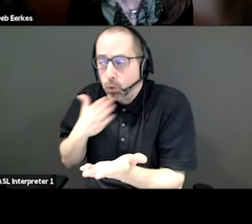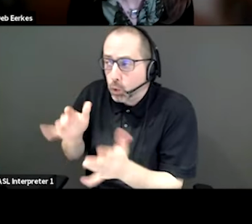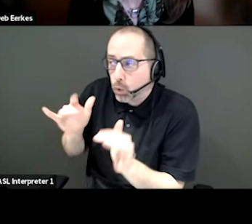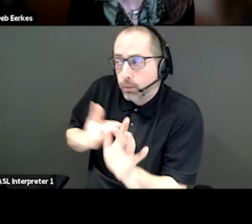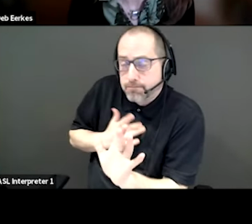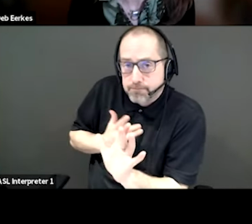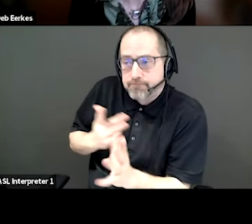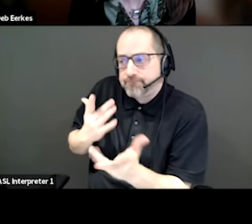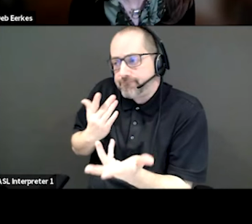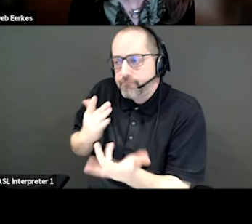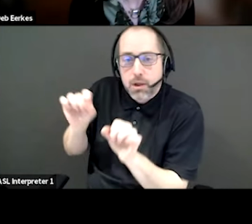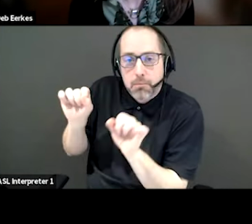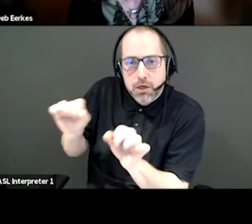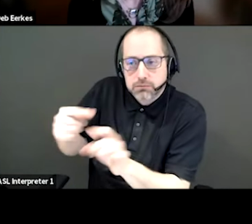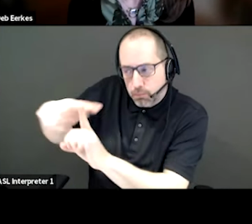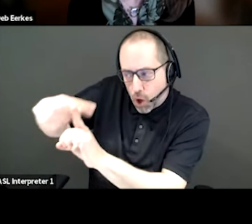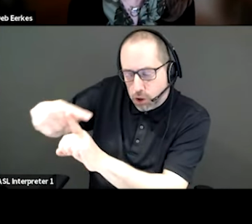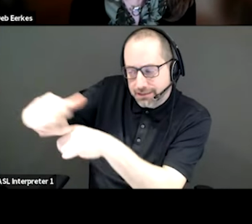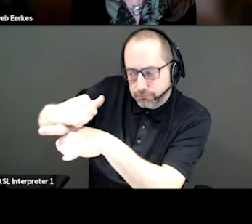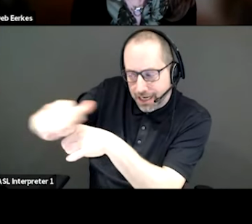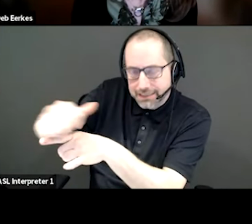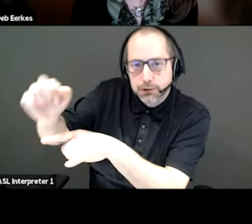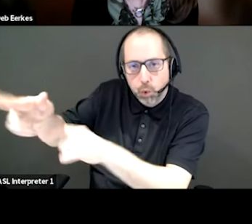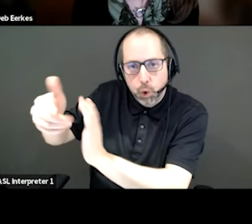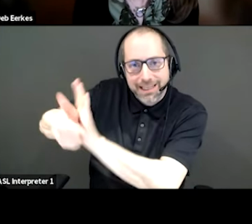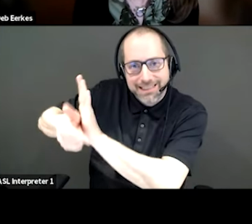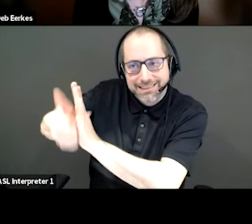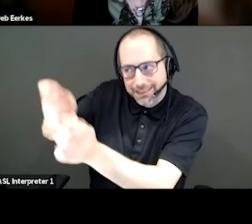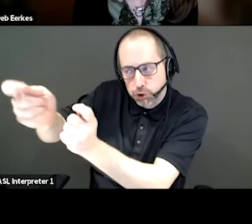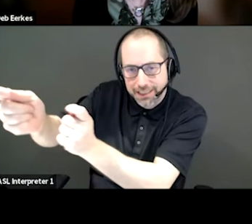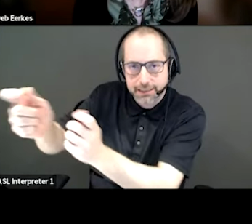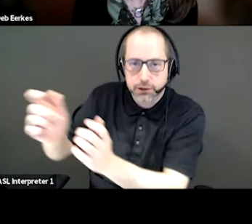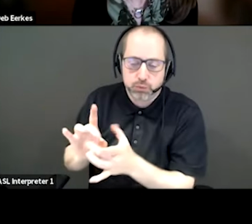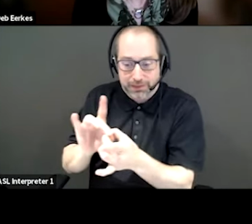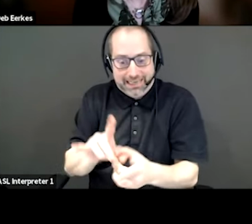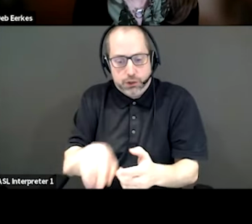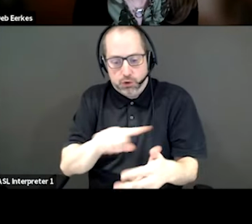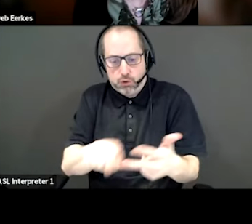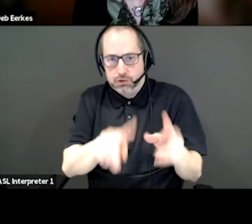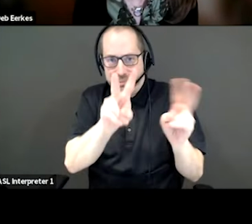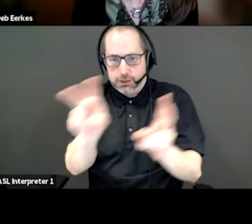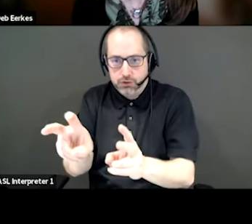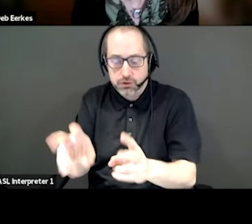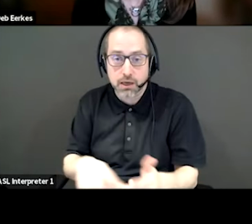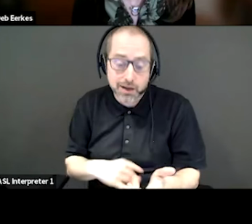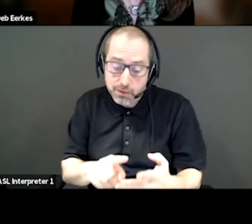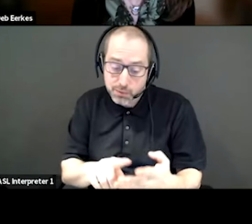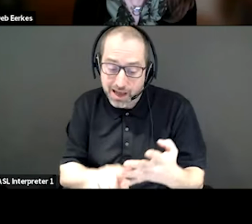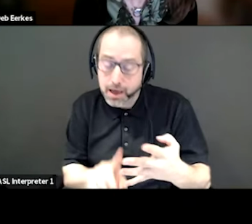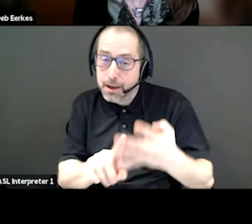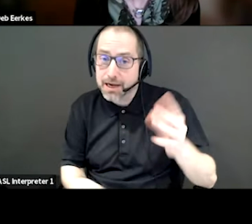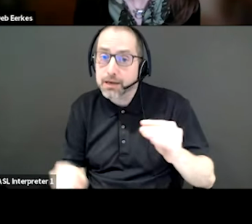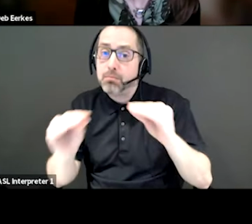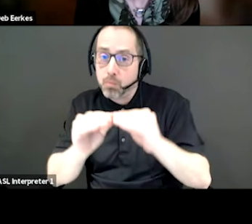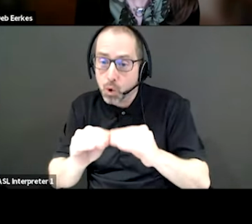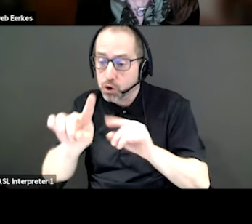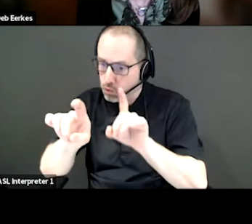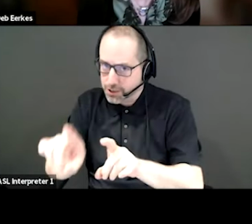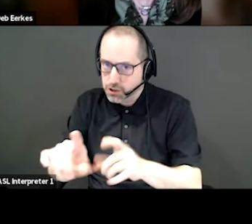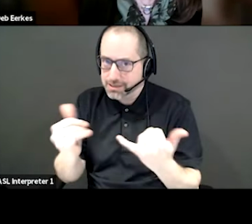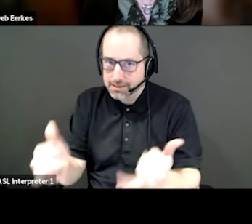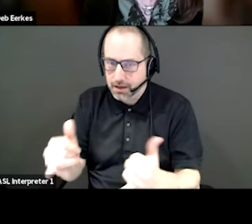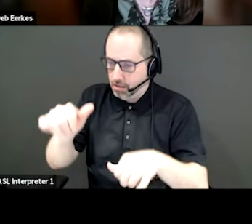change related to the issues. We also identified a number of other unsettled questions in the guide that still needed attention, and